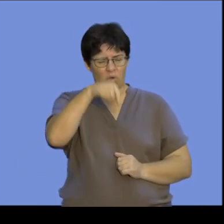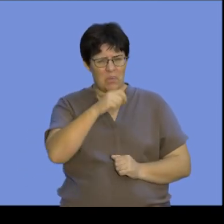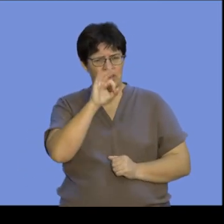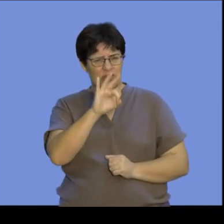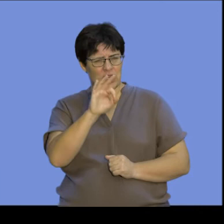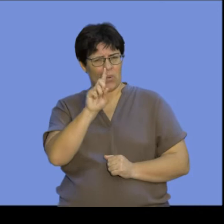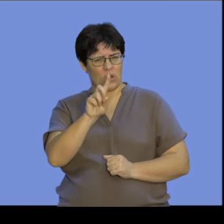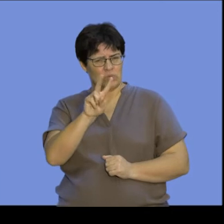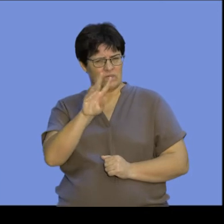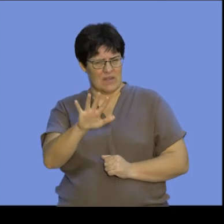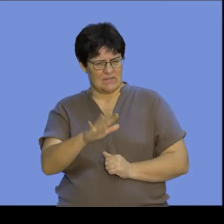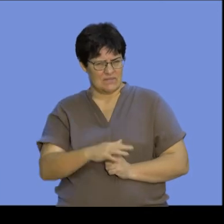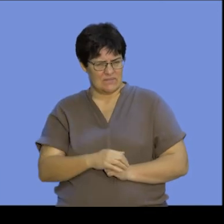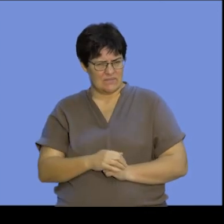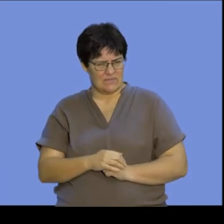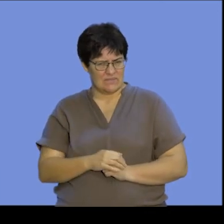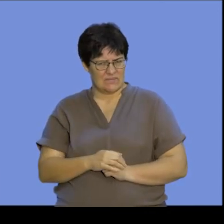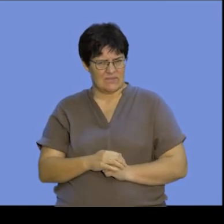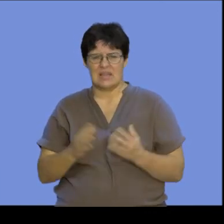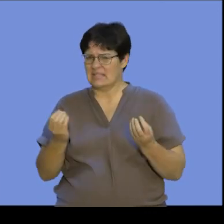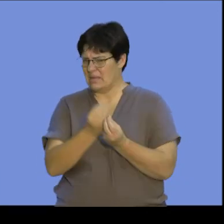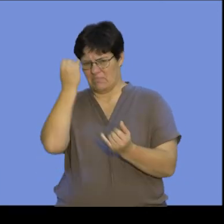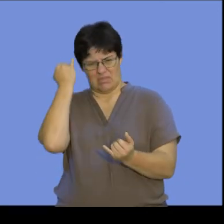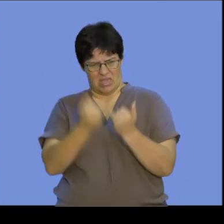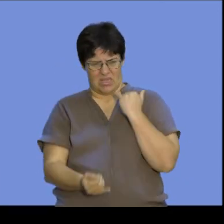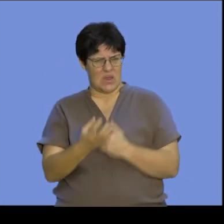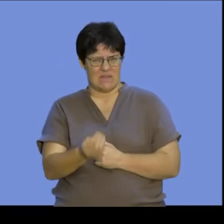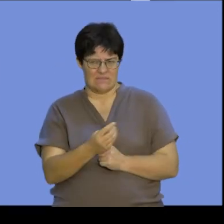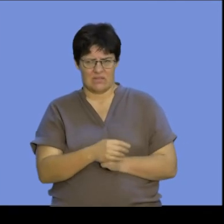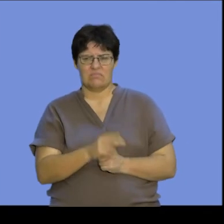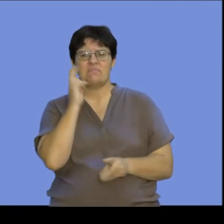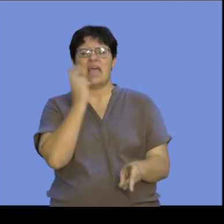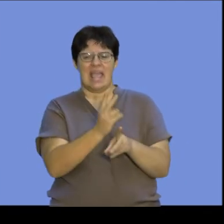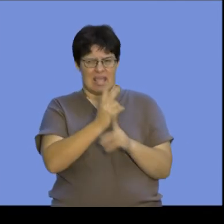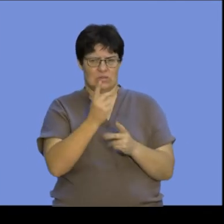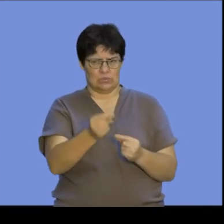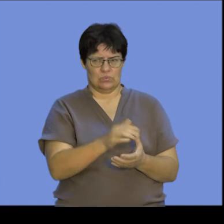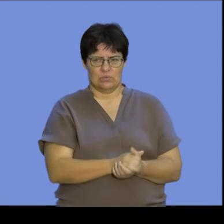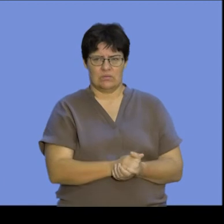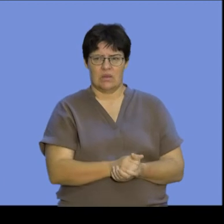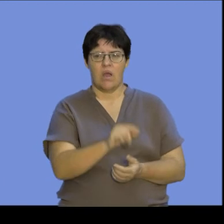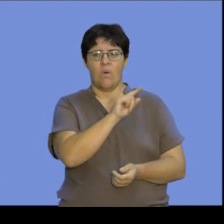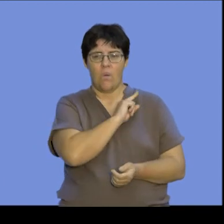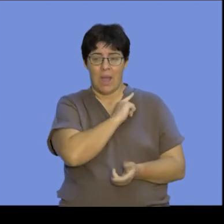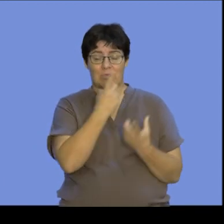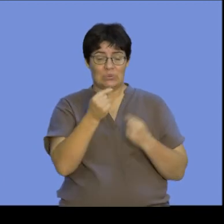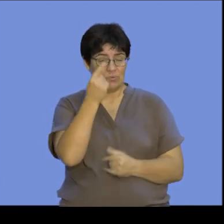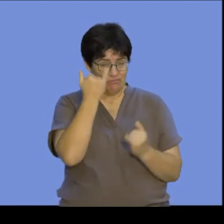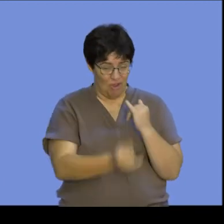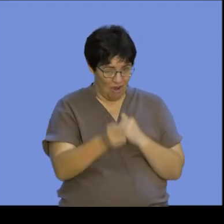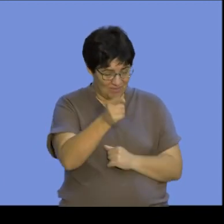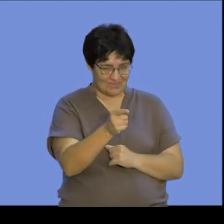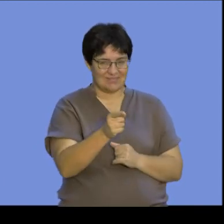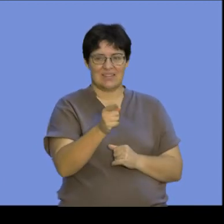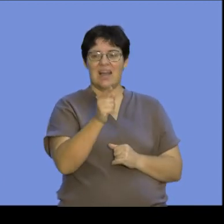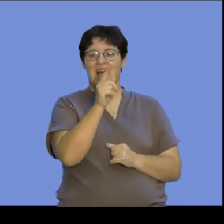0,3125. Something's not right here. So let's do this one again. I think what I did, okay, is I